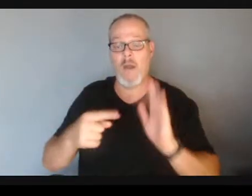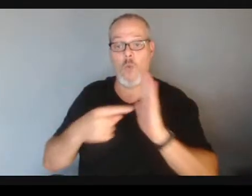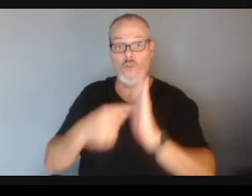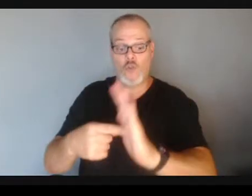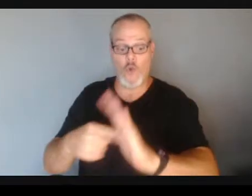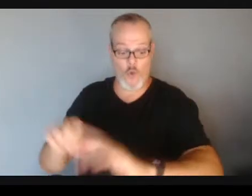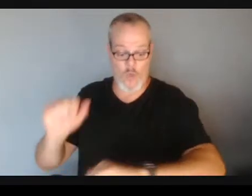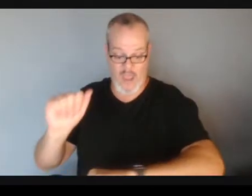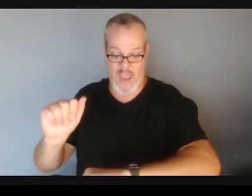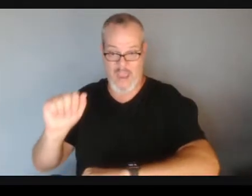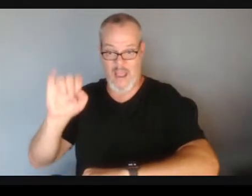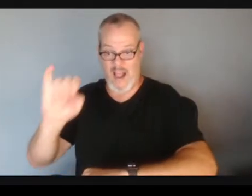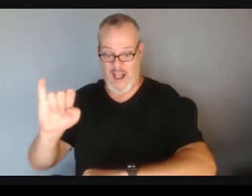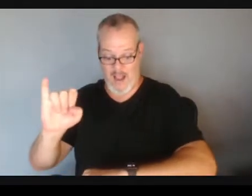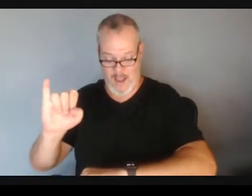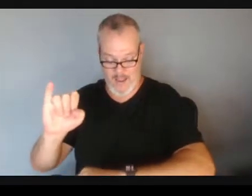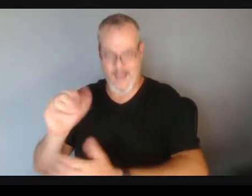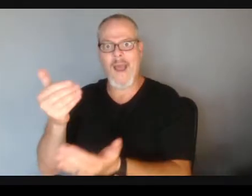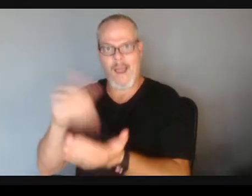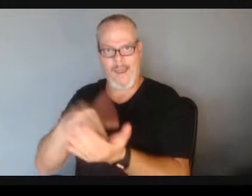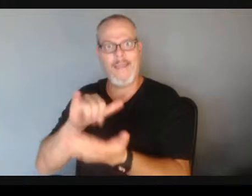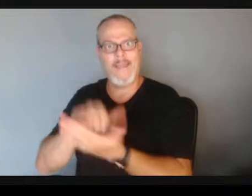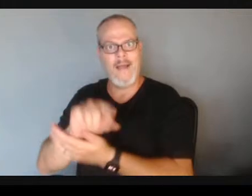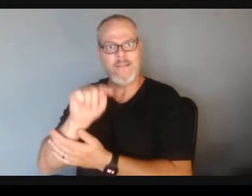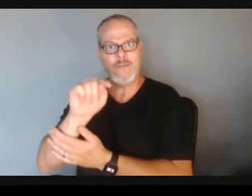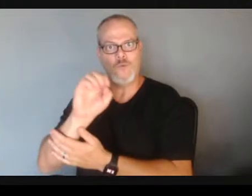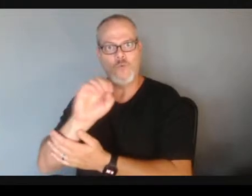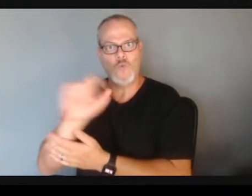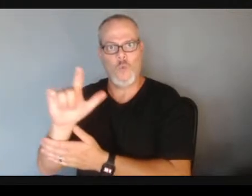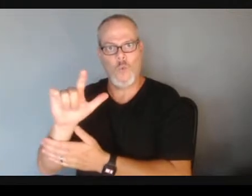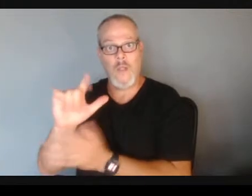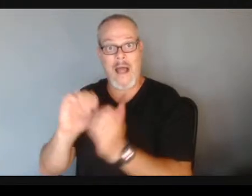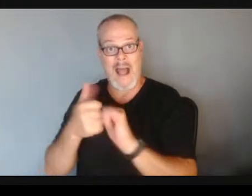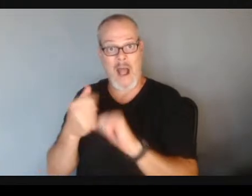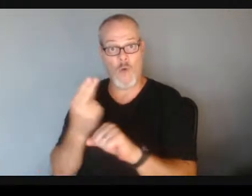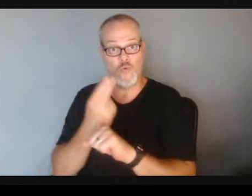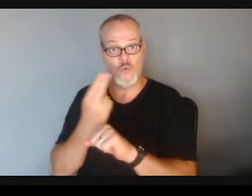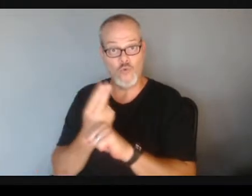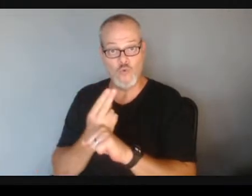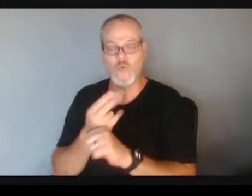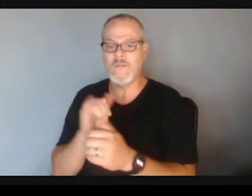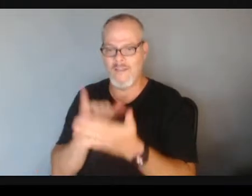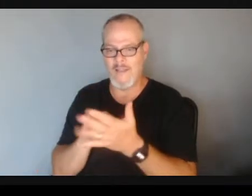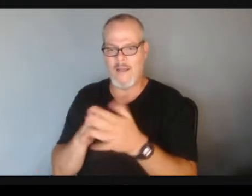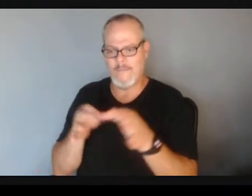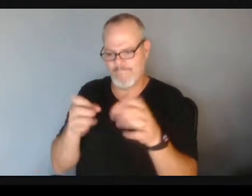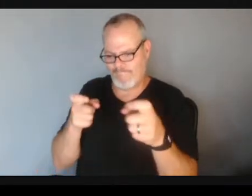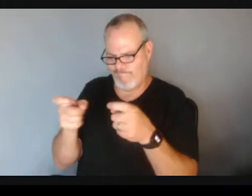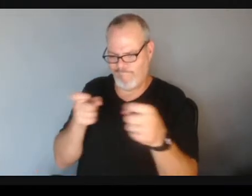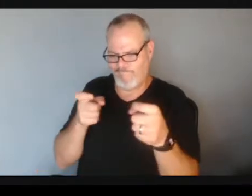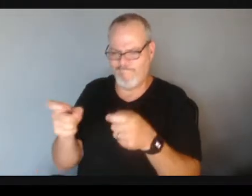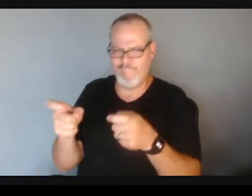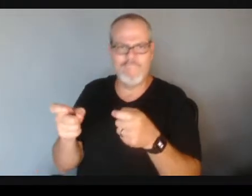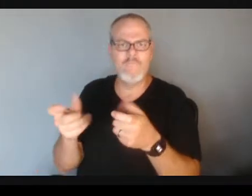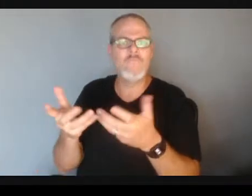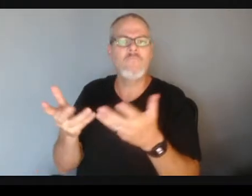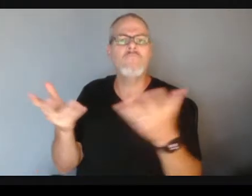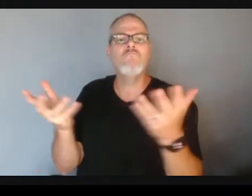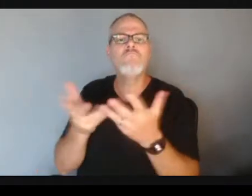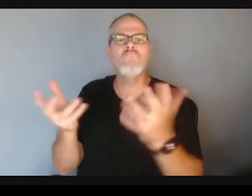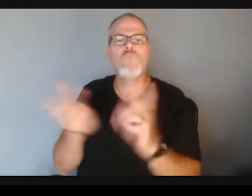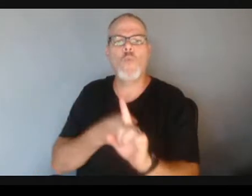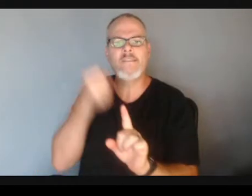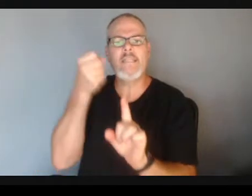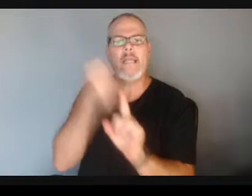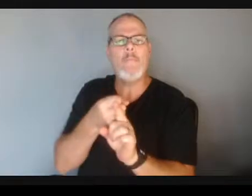AI, again, it's a tool. How you use it can, dictate what its impact